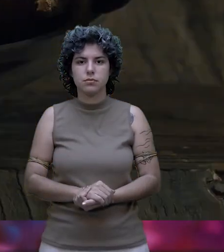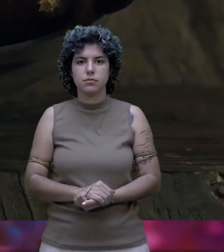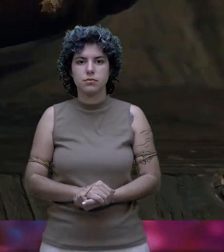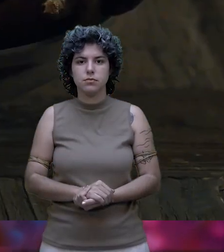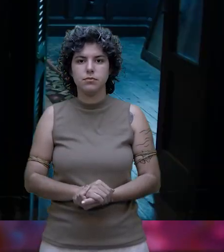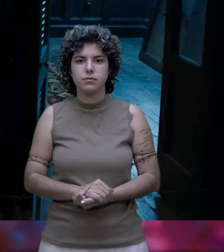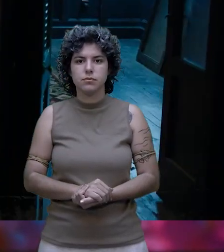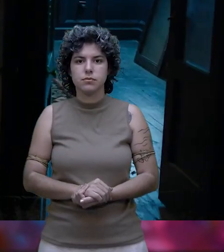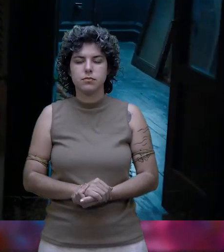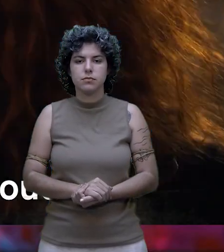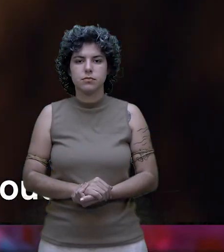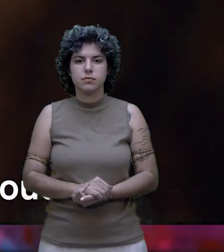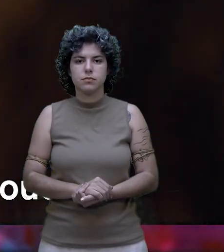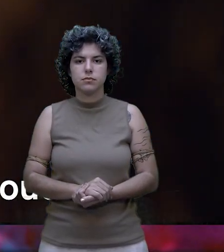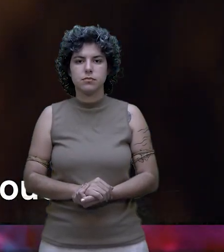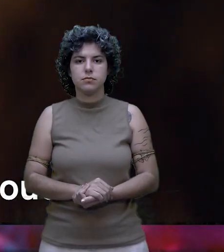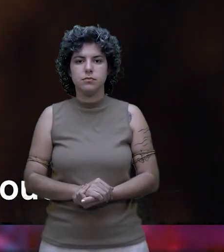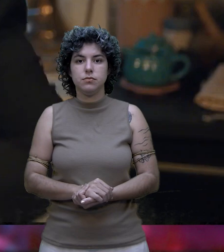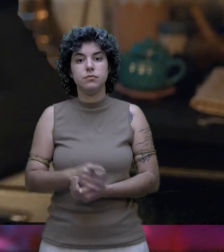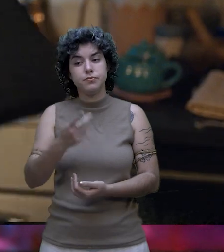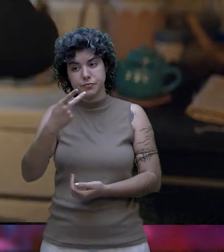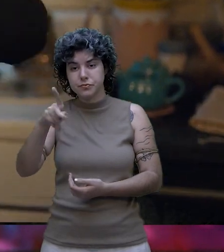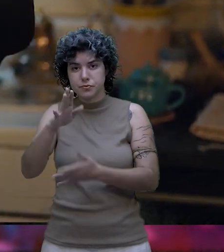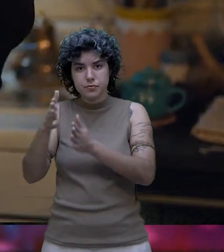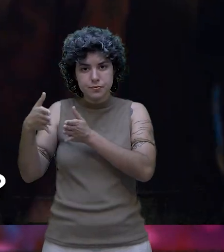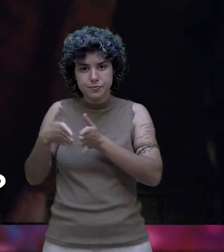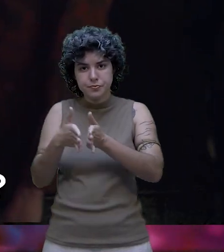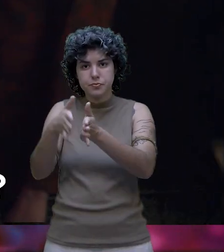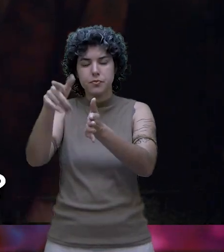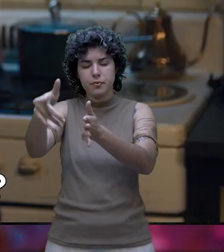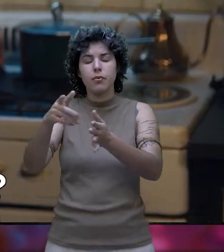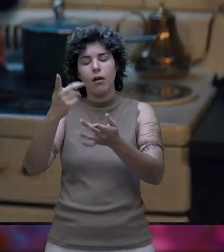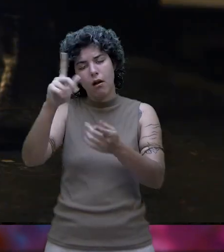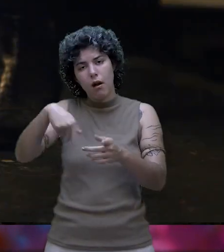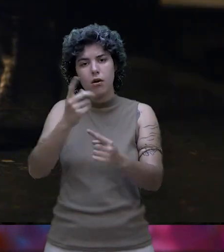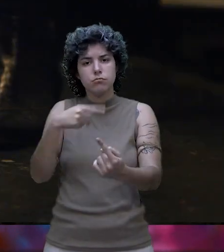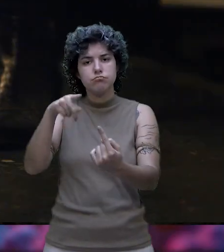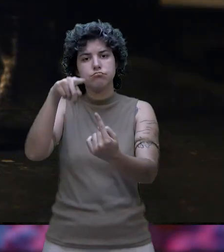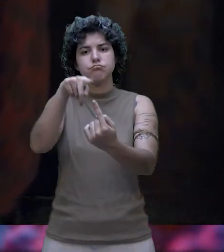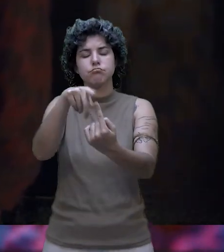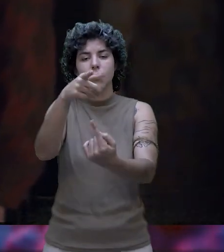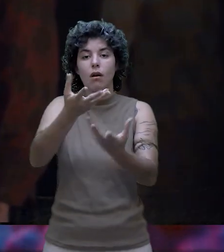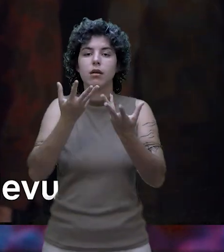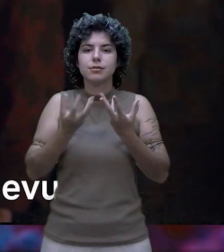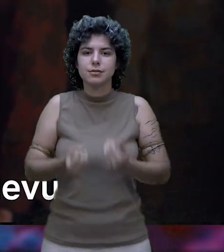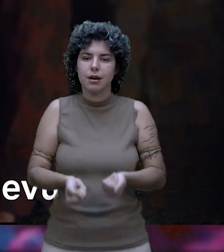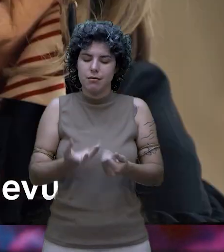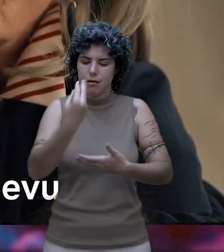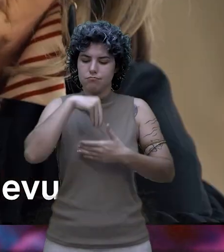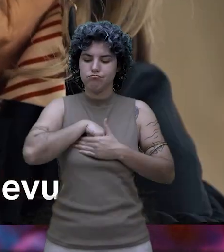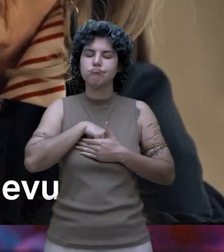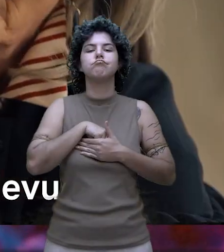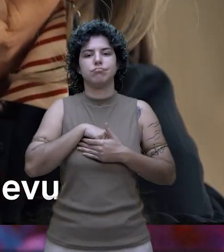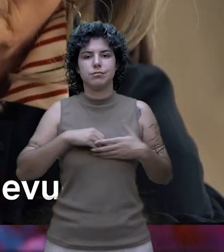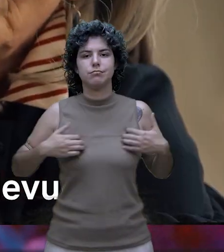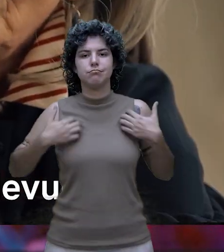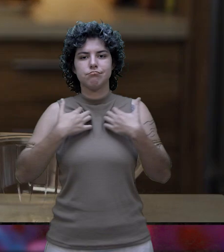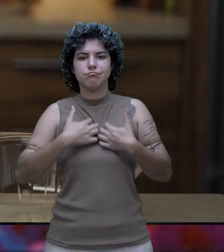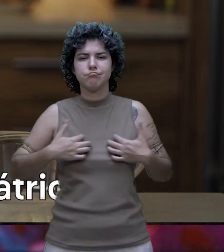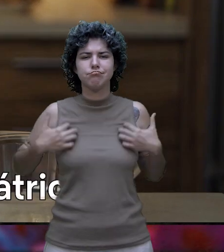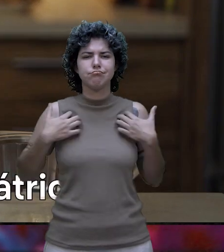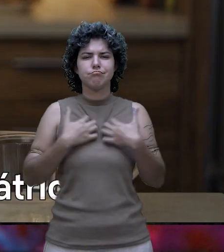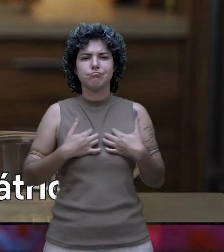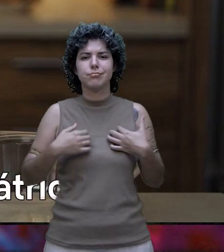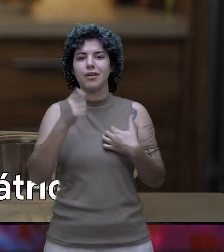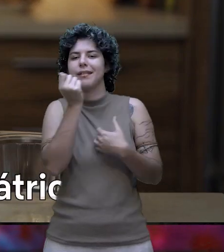you still have that in you? Sua jornada é sobre aceitar a própria bagunça existencial e rir dela. Ah, e a cena do banheiro